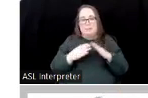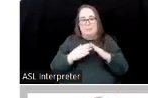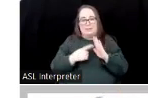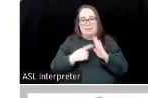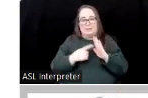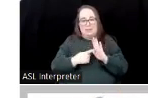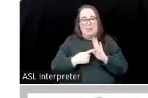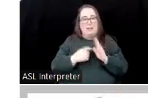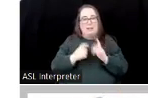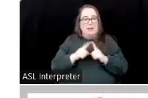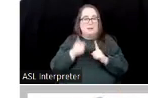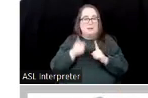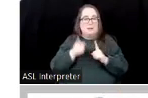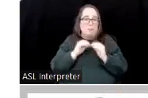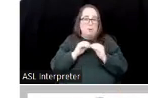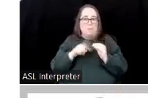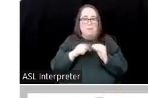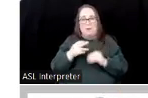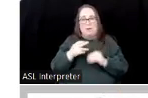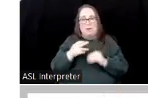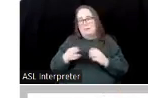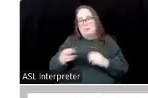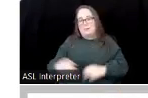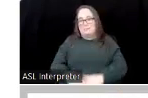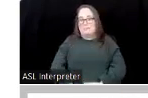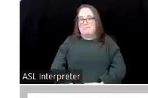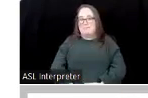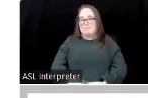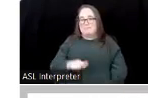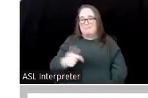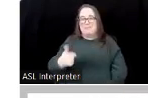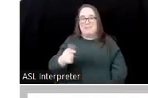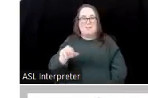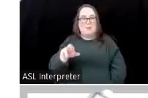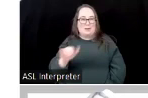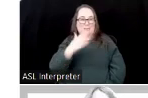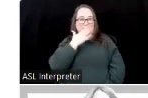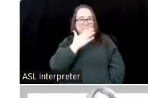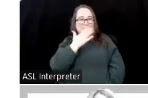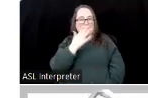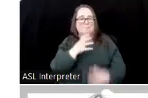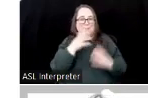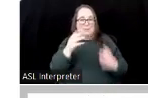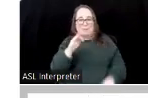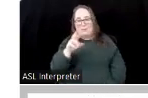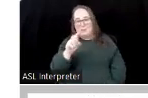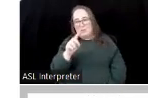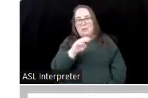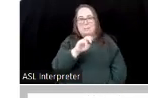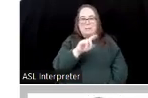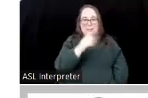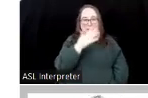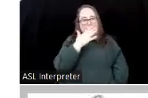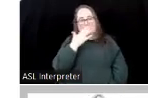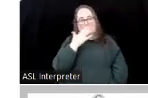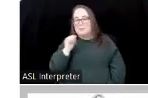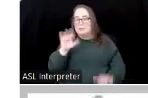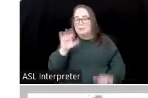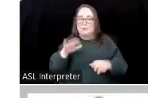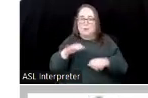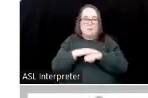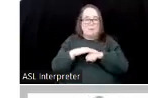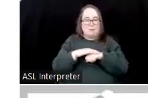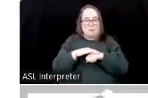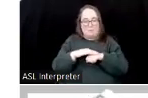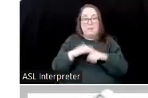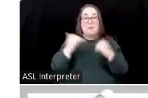well as to hear more about HUD's resources. Back to you. Thank you. Thank you so much, Richard and Melissa. This was a great overview.